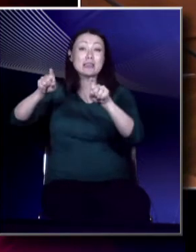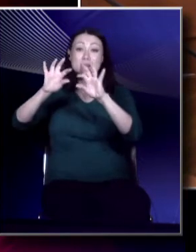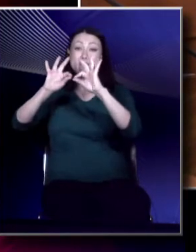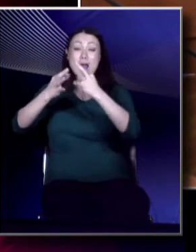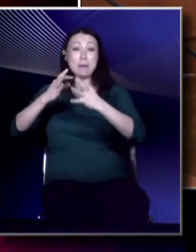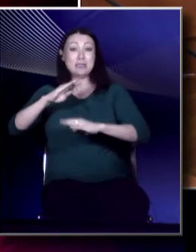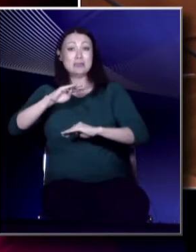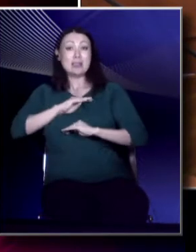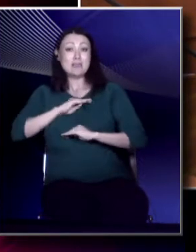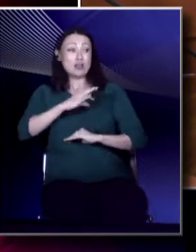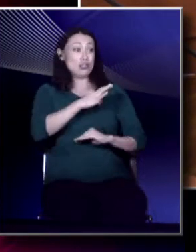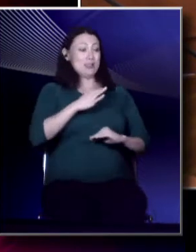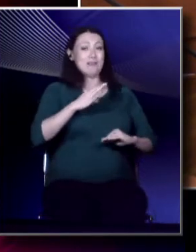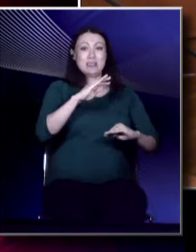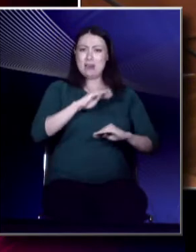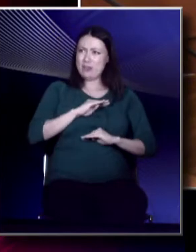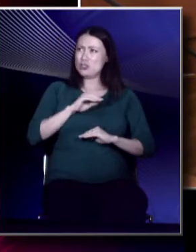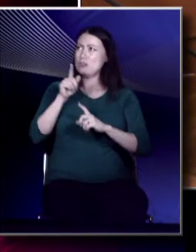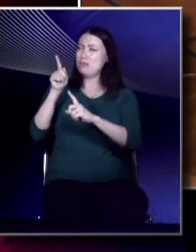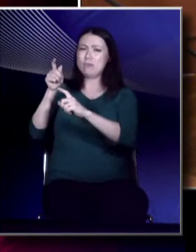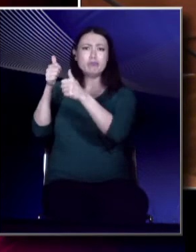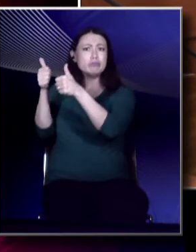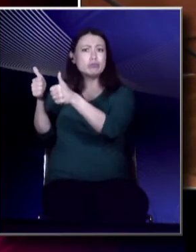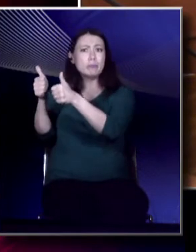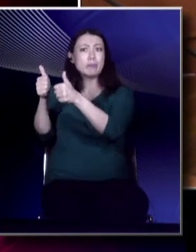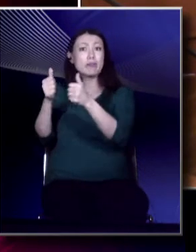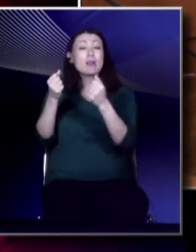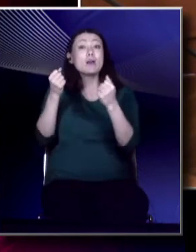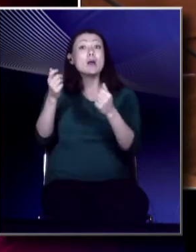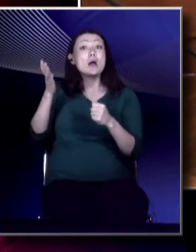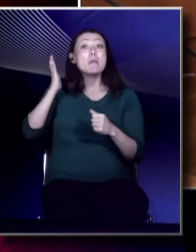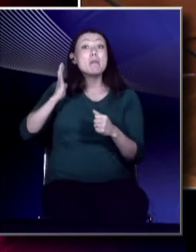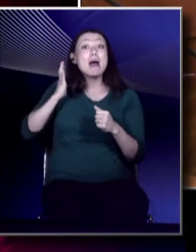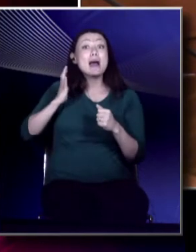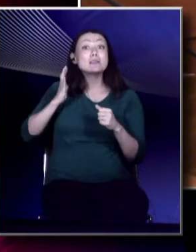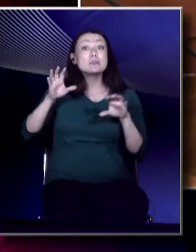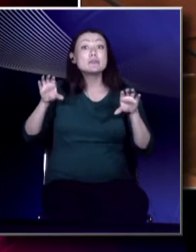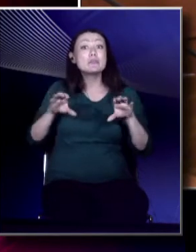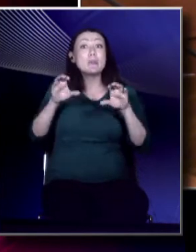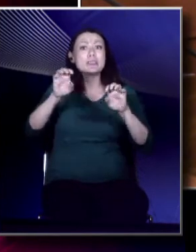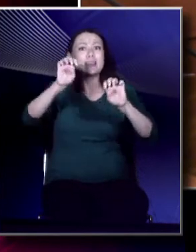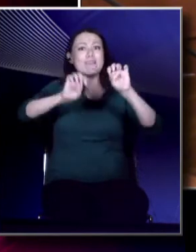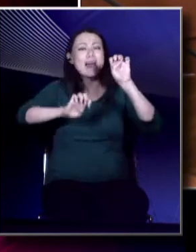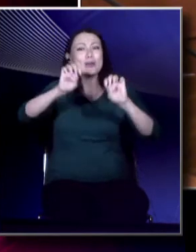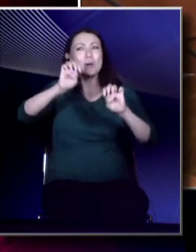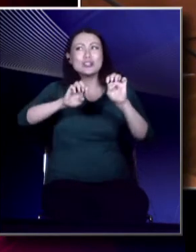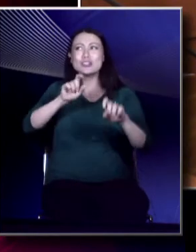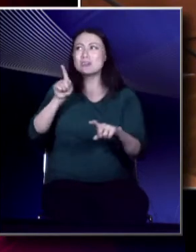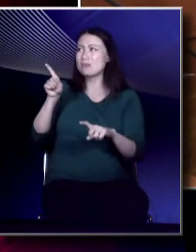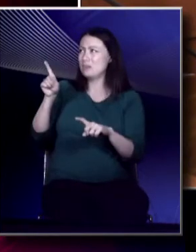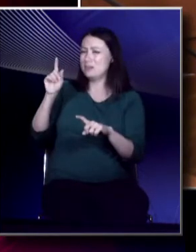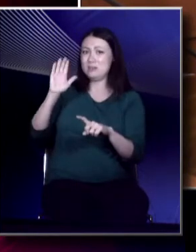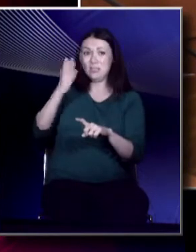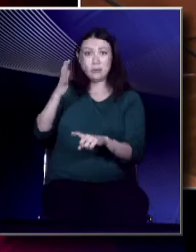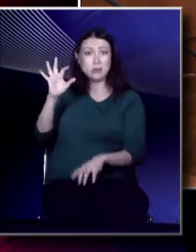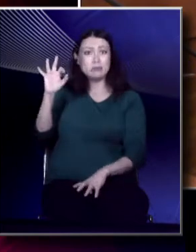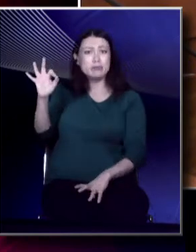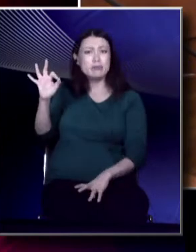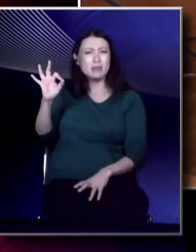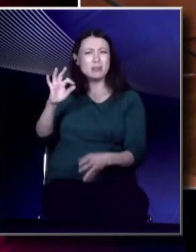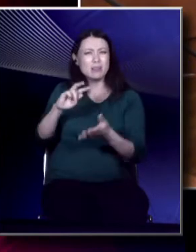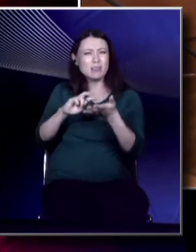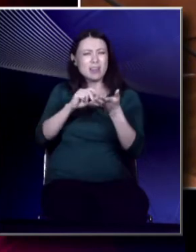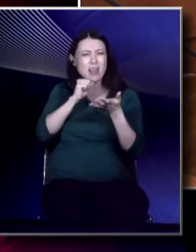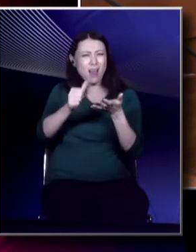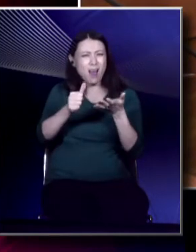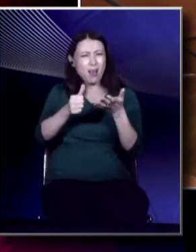that 30 years of past performance evaluations also don't speak to someone whose contract should not be renewed. So, as